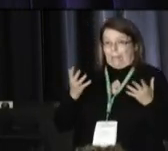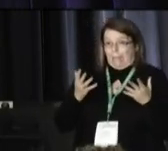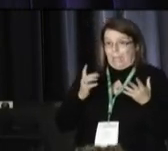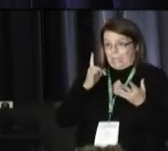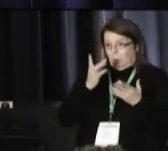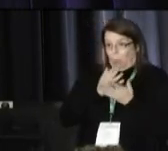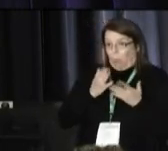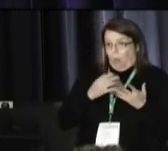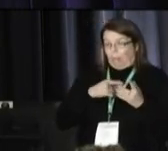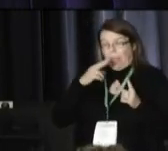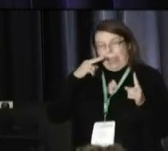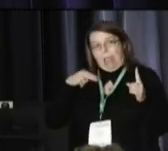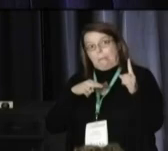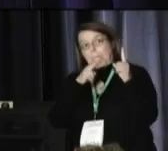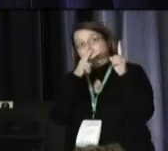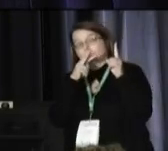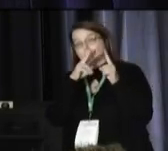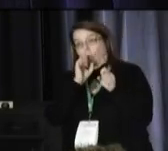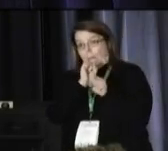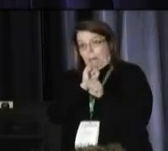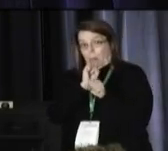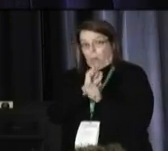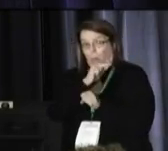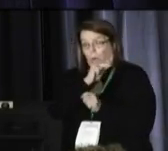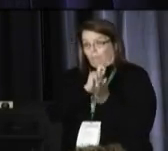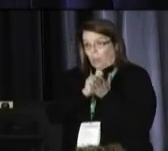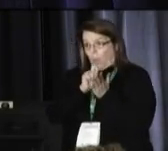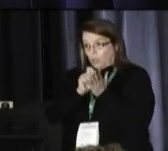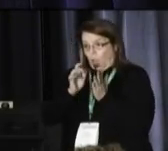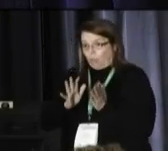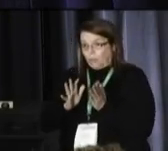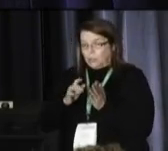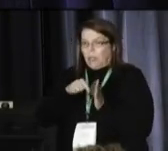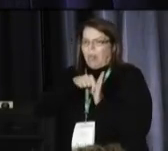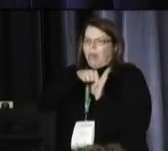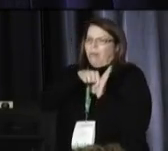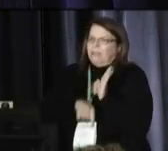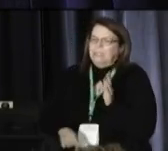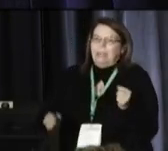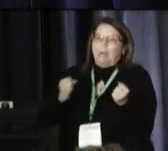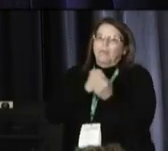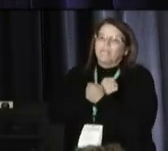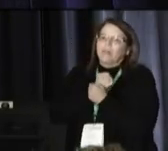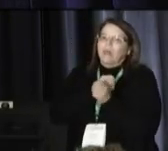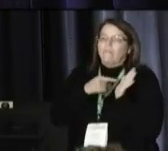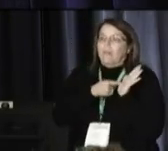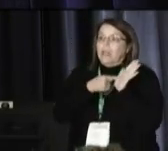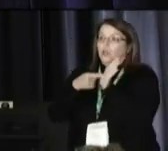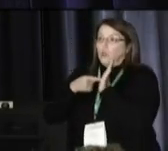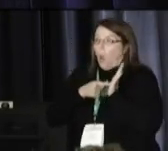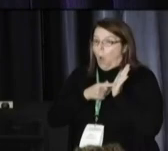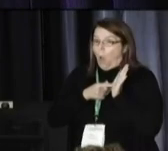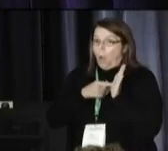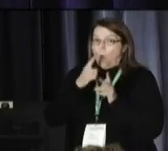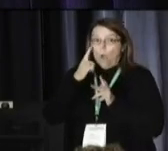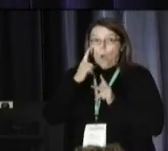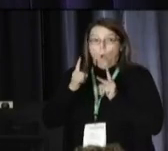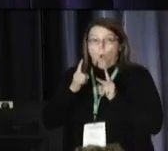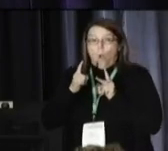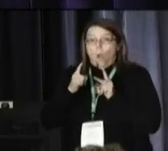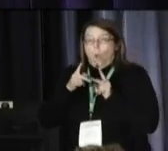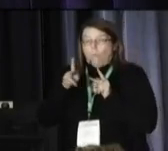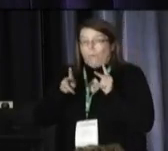about the work of these authors, is the depth of love they show for those whom one might think are on the margins